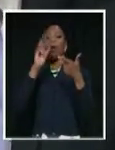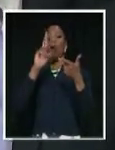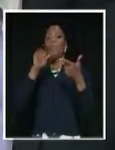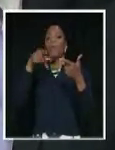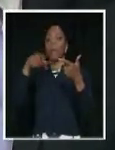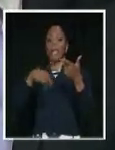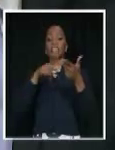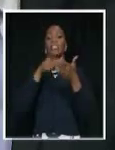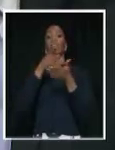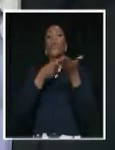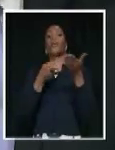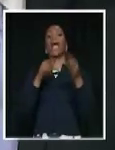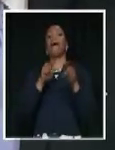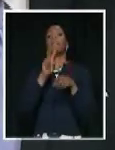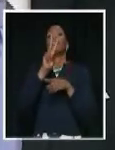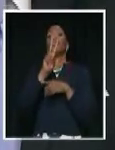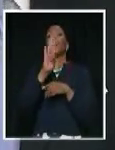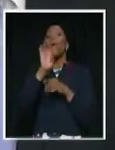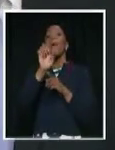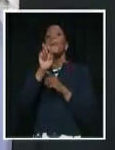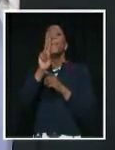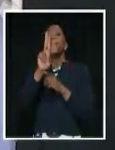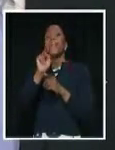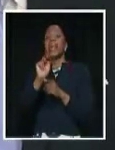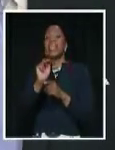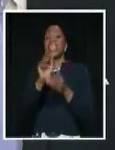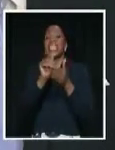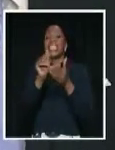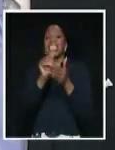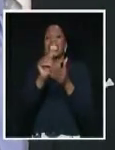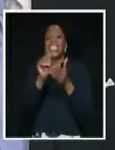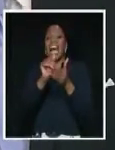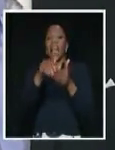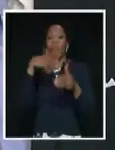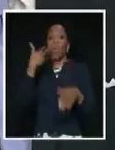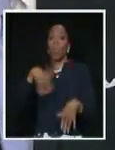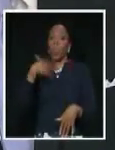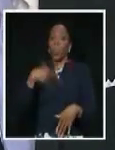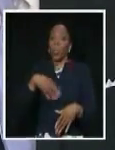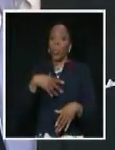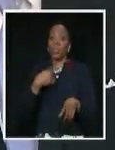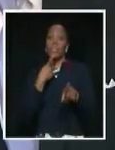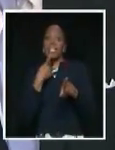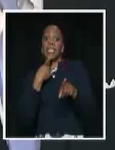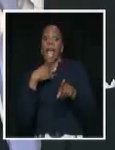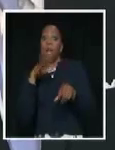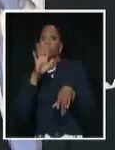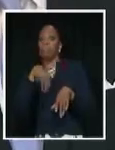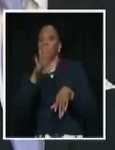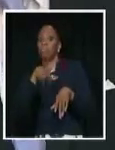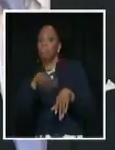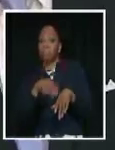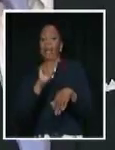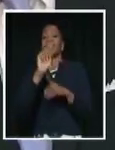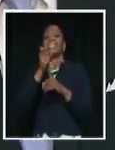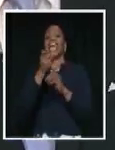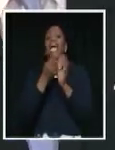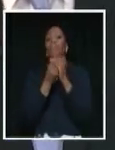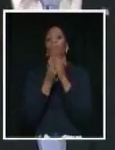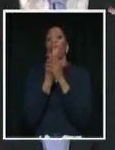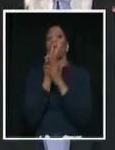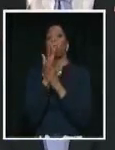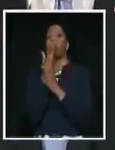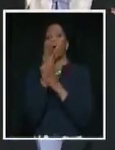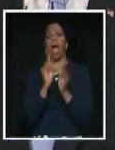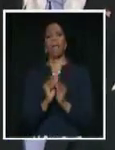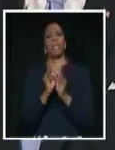a $2 billion hole in our annual budget. So he's saying, watch out, taxes will grow. Well, I've been very clear. I will